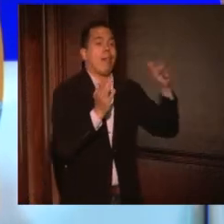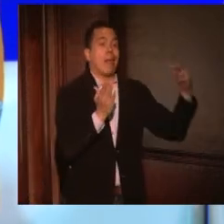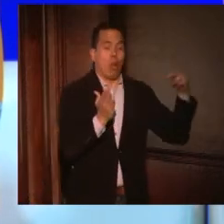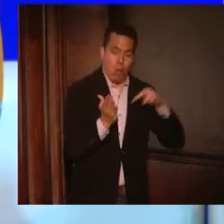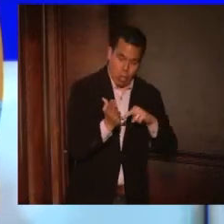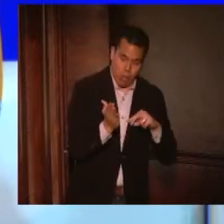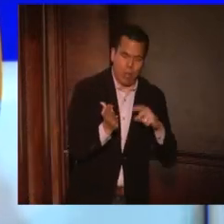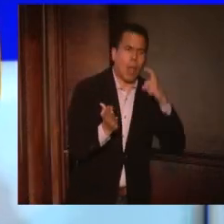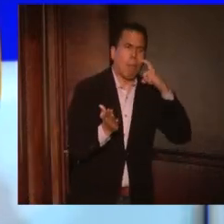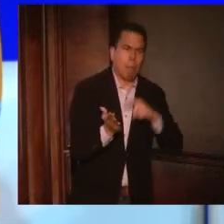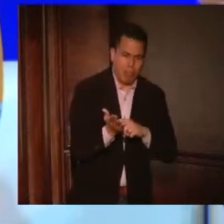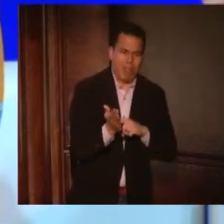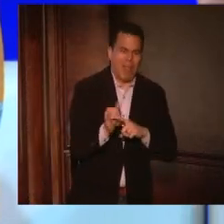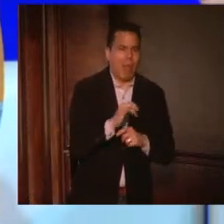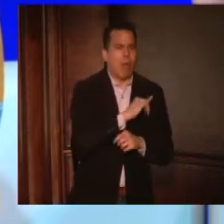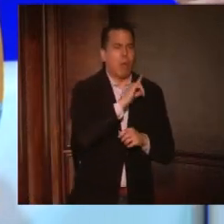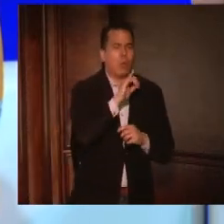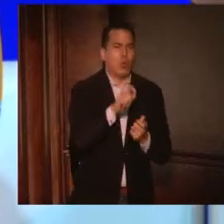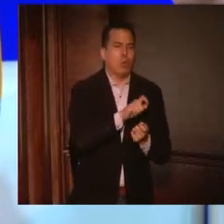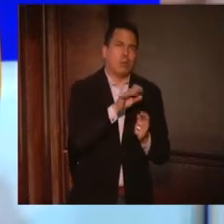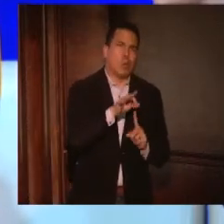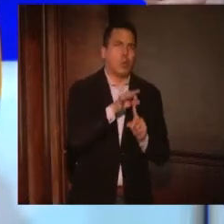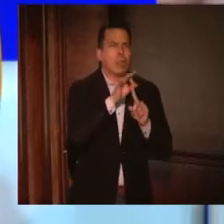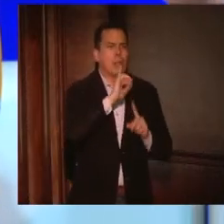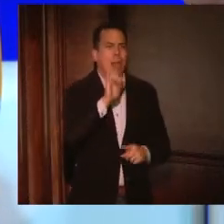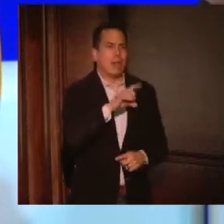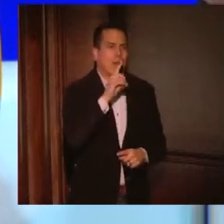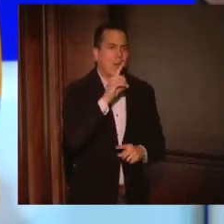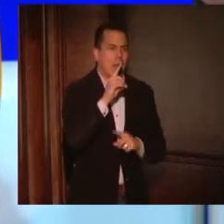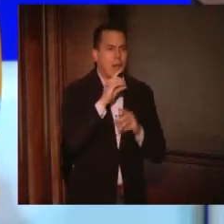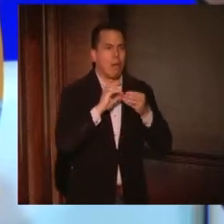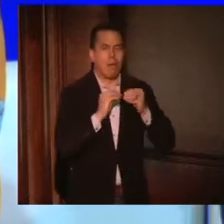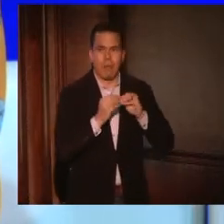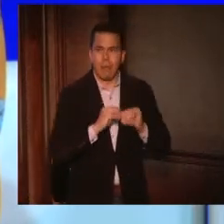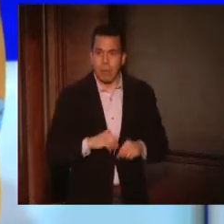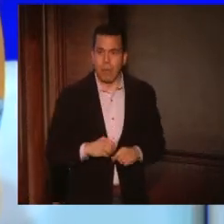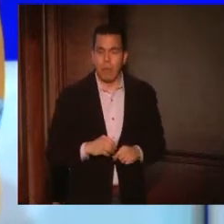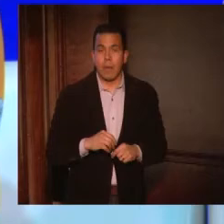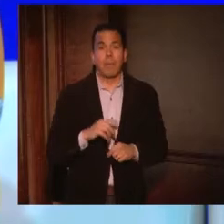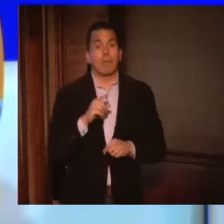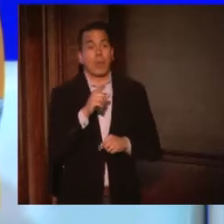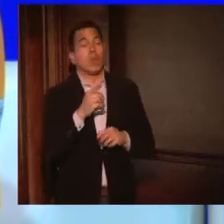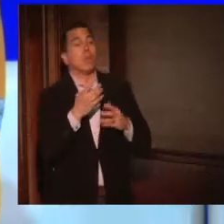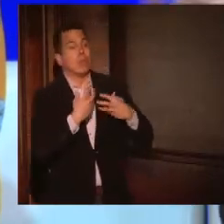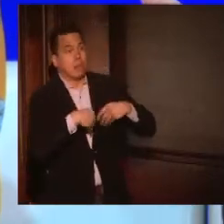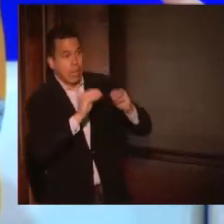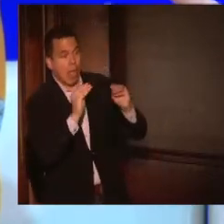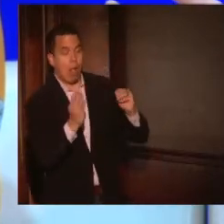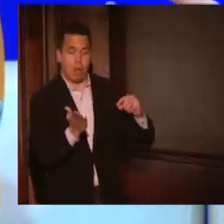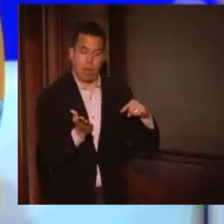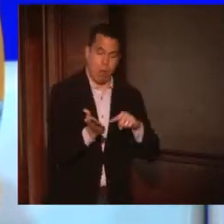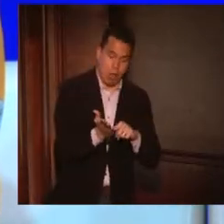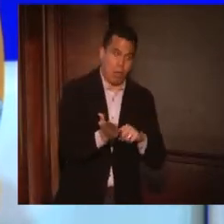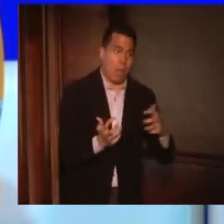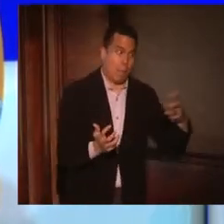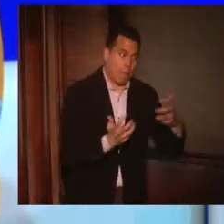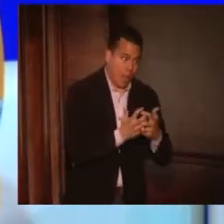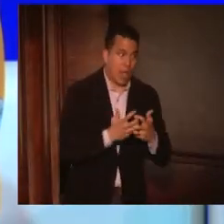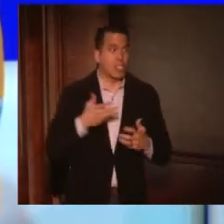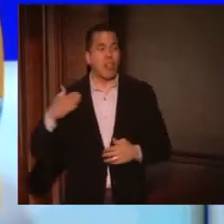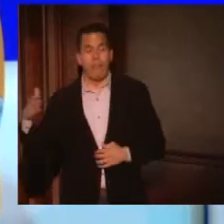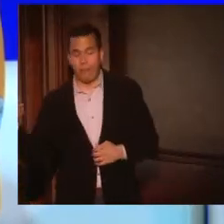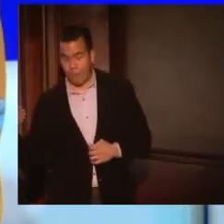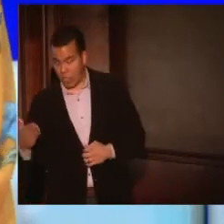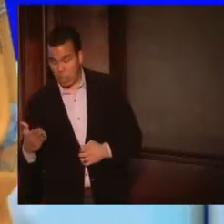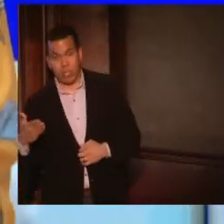data shows up you rehash it when it gets to the vendor, and if the hashes match, then that fish was legally sourced. If